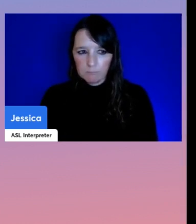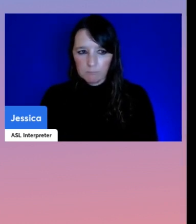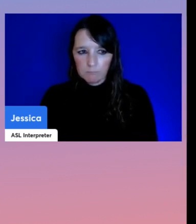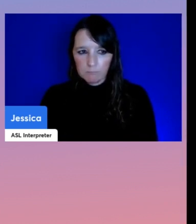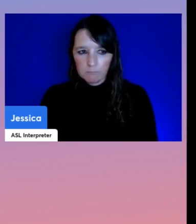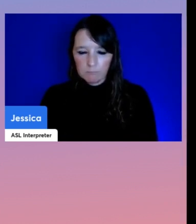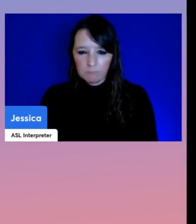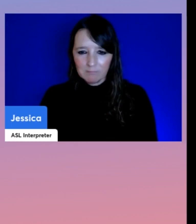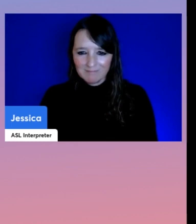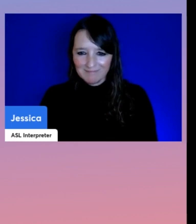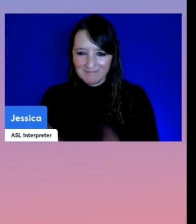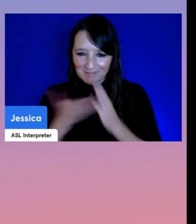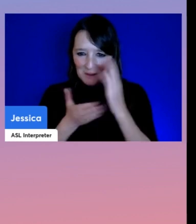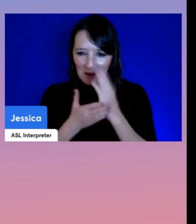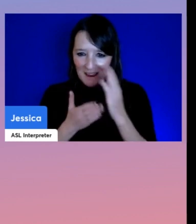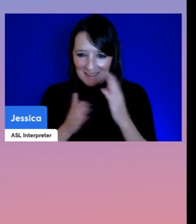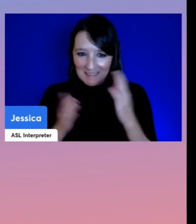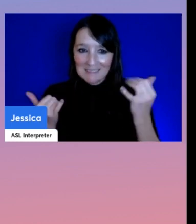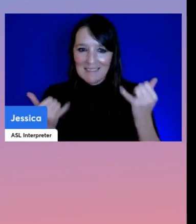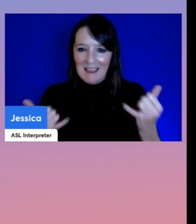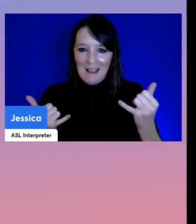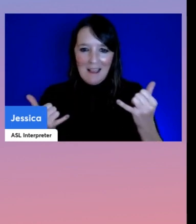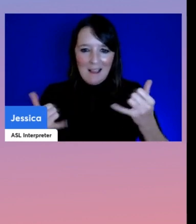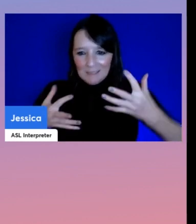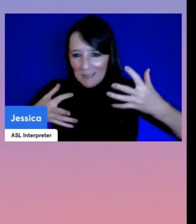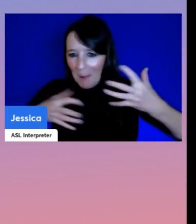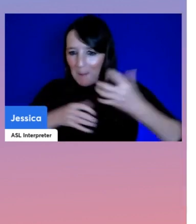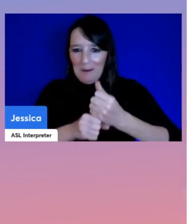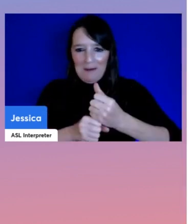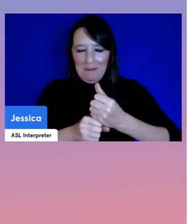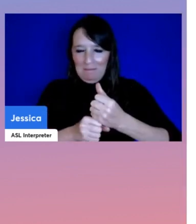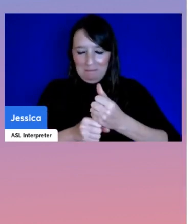All right, so that brings me to the summary.